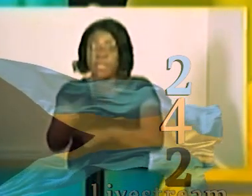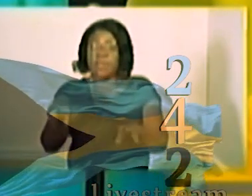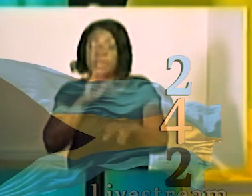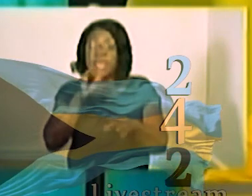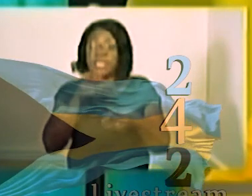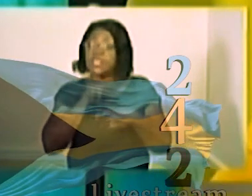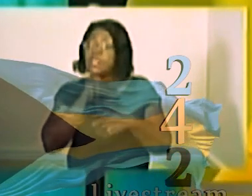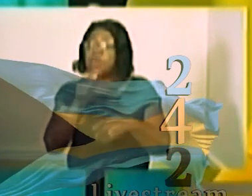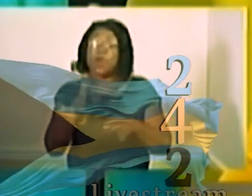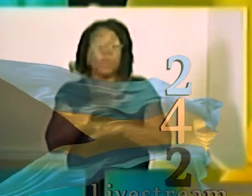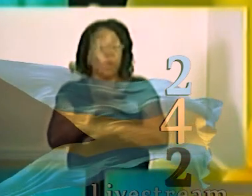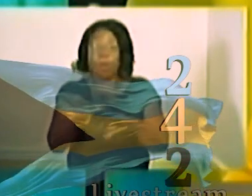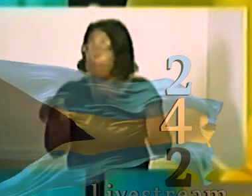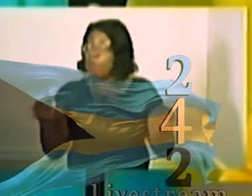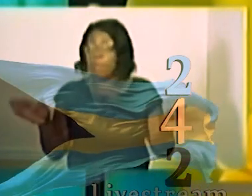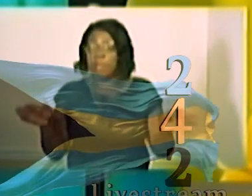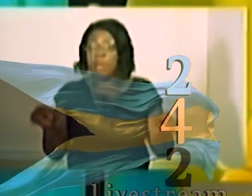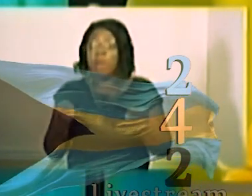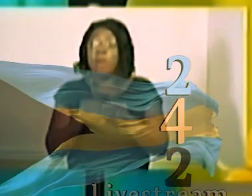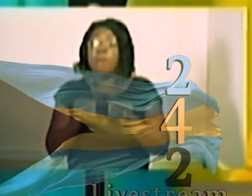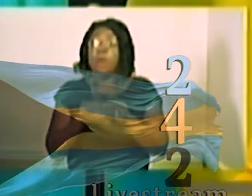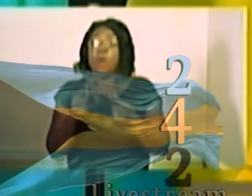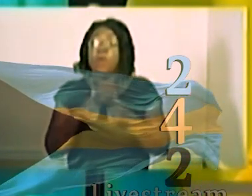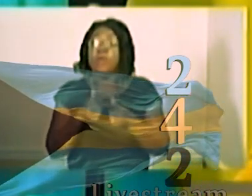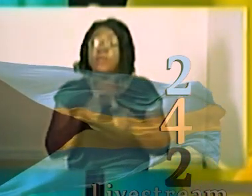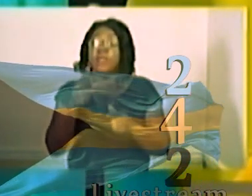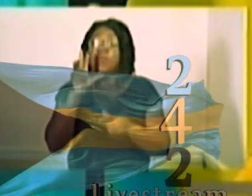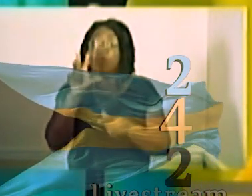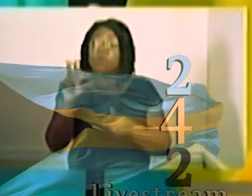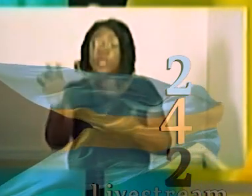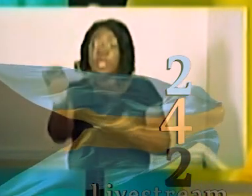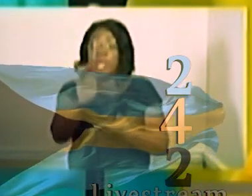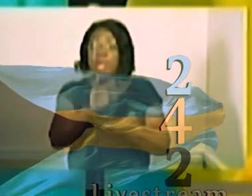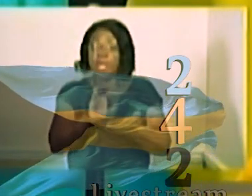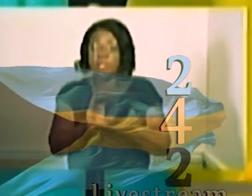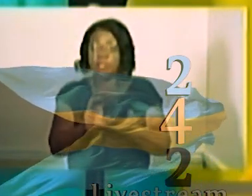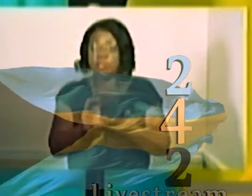over. More than